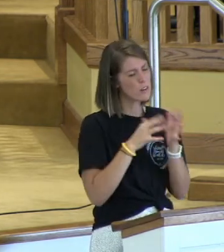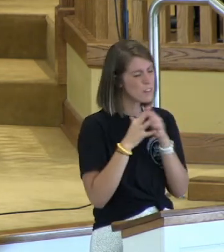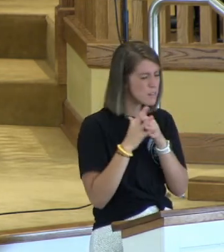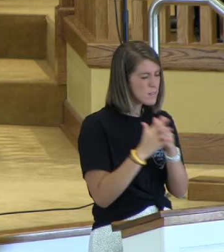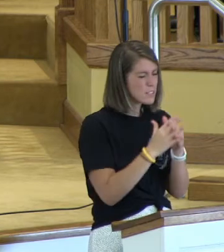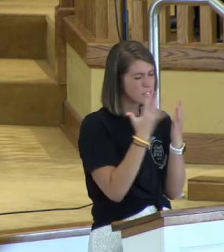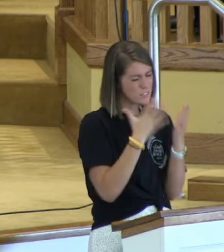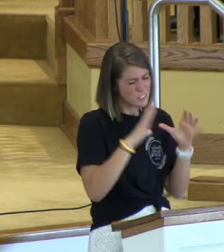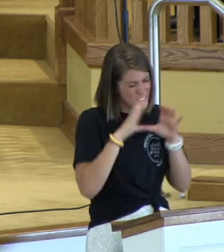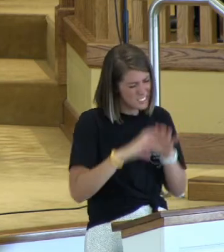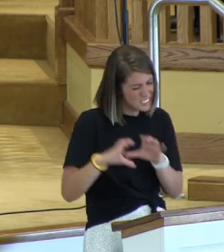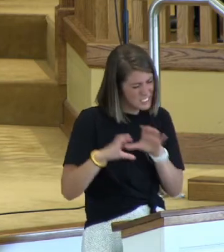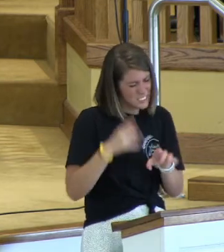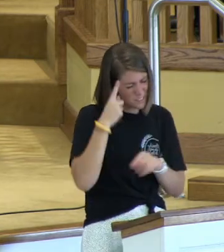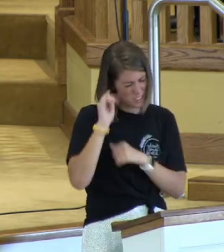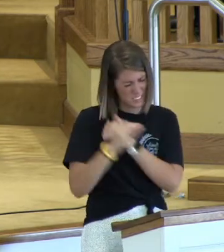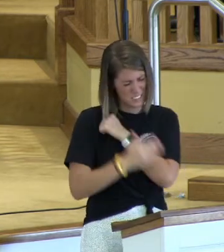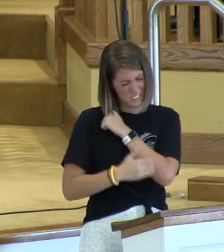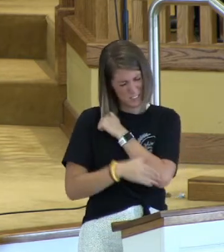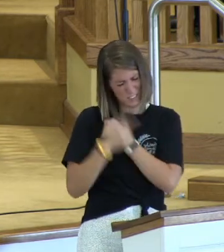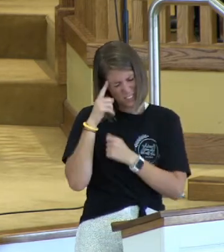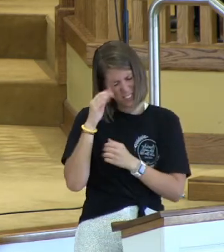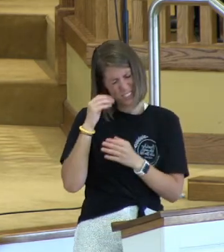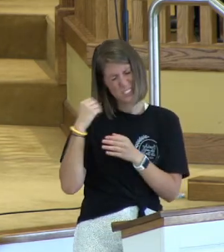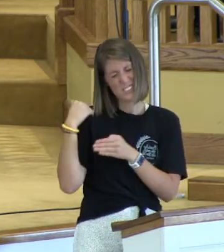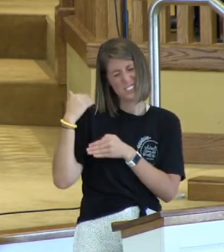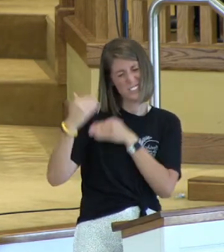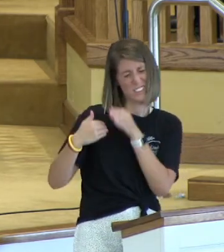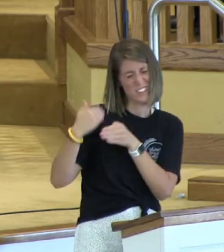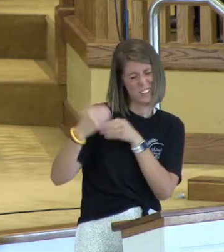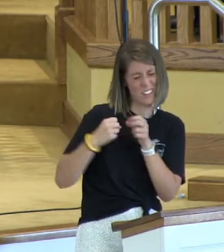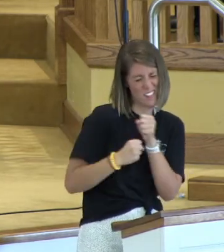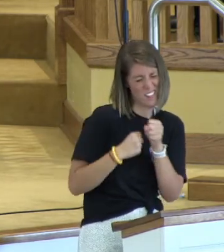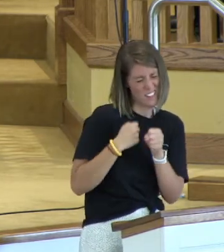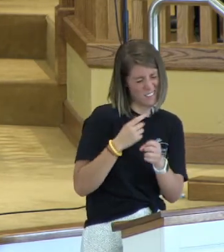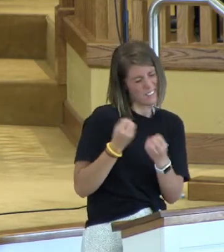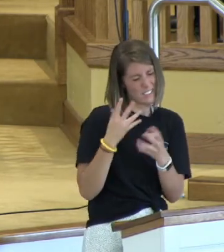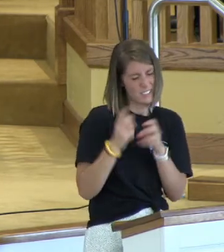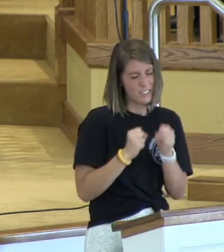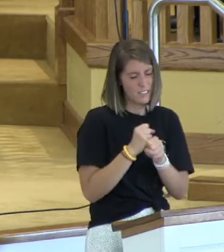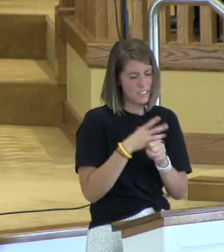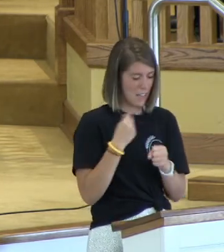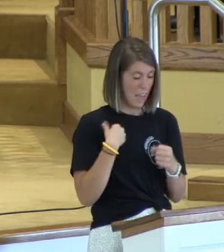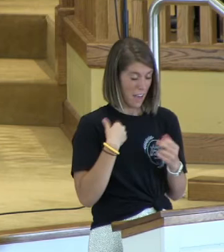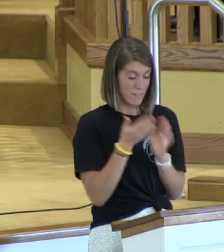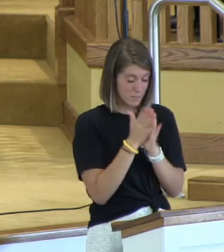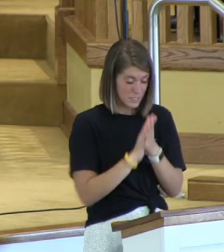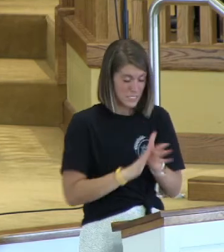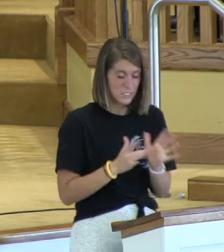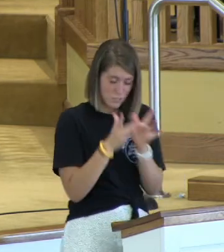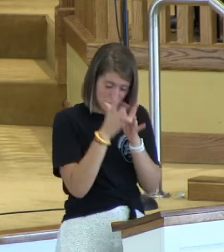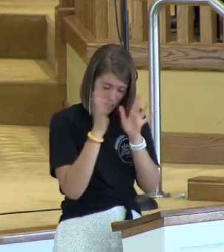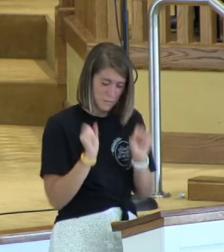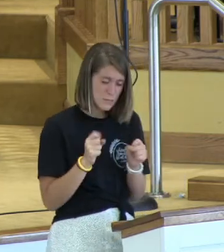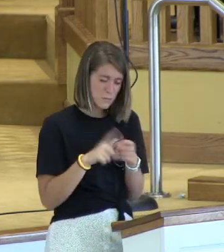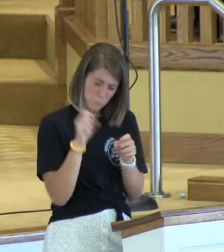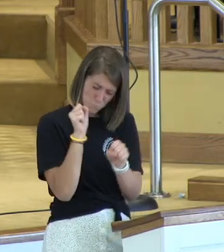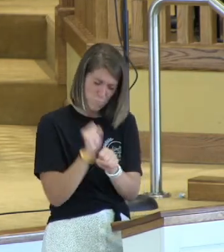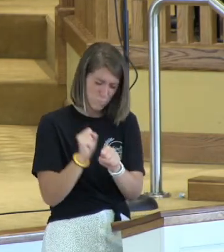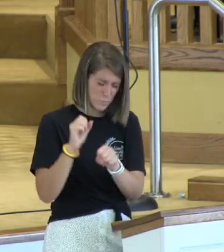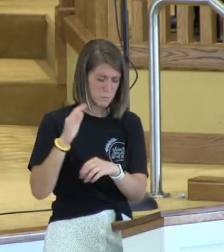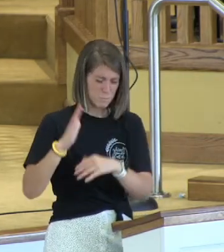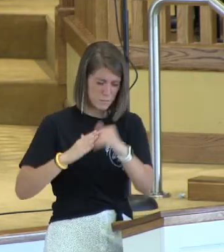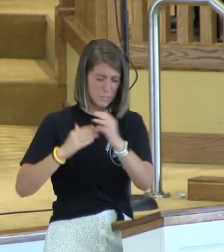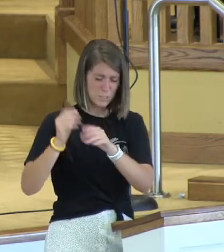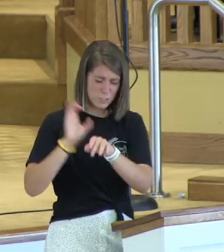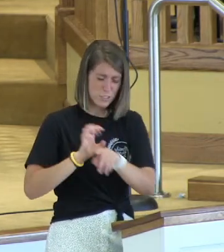done for Afghanistan for so long, and that there has been peace for there for a while, and Christians have been able to do things and build churches.